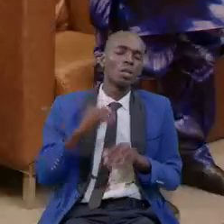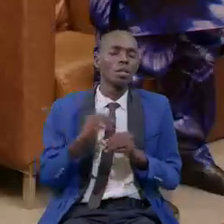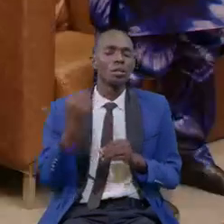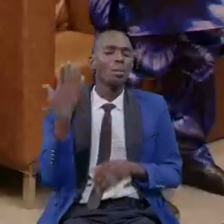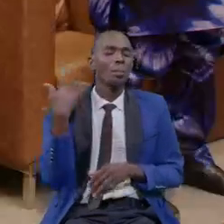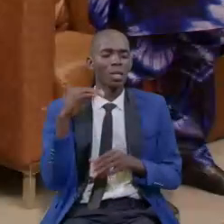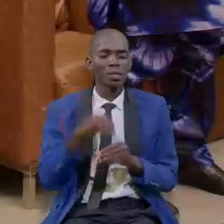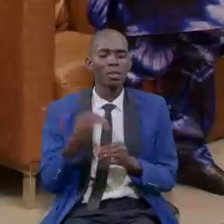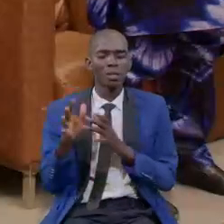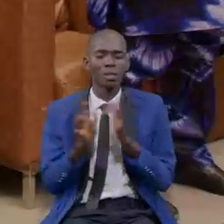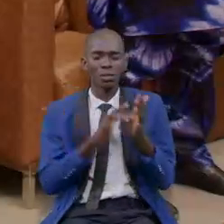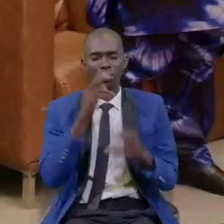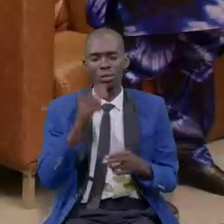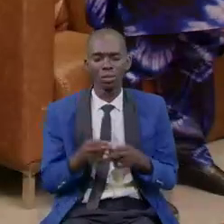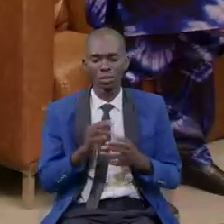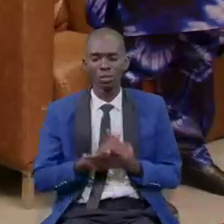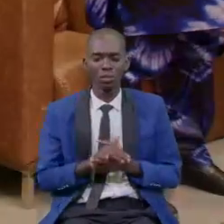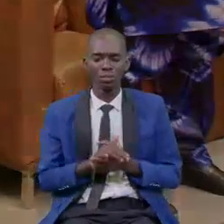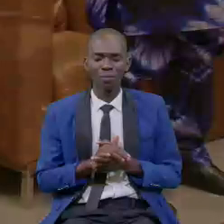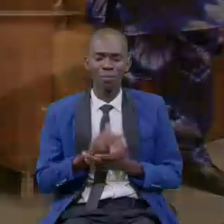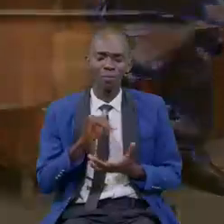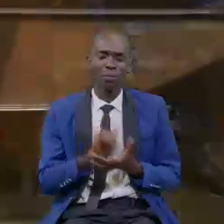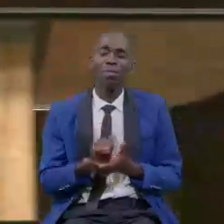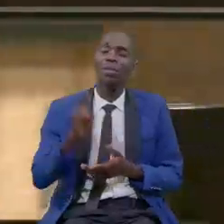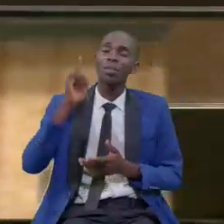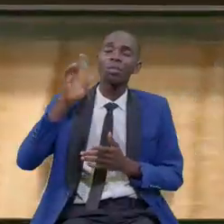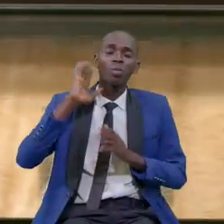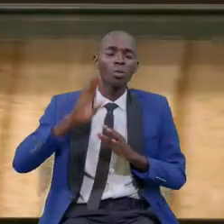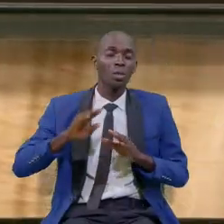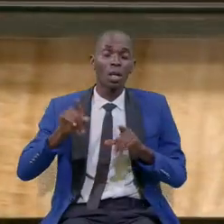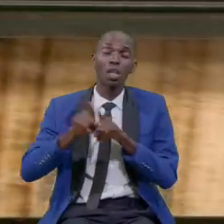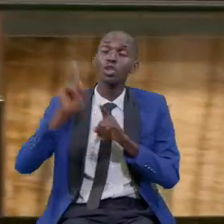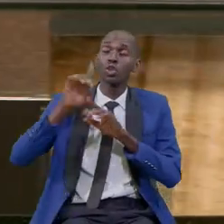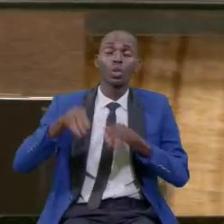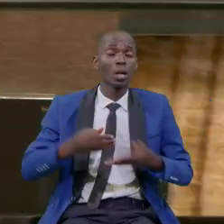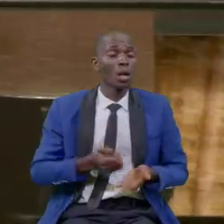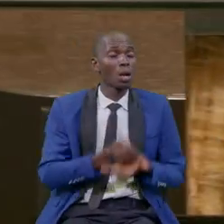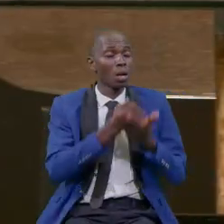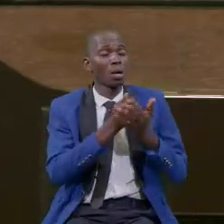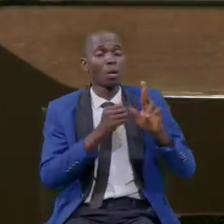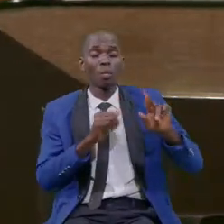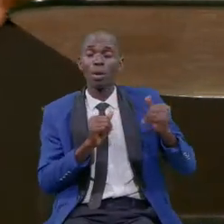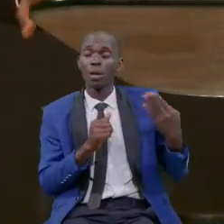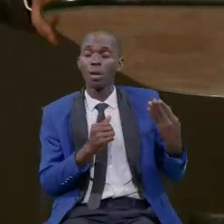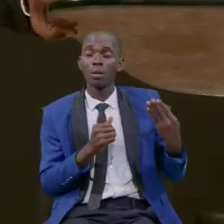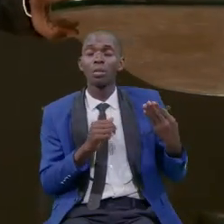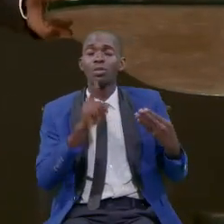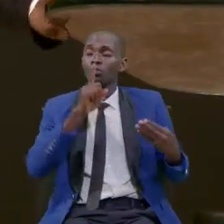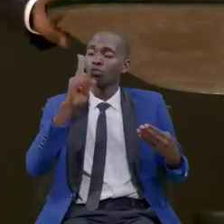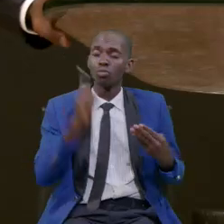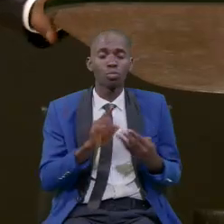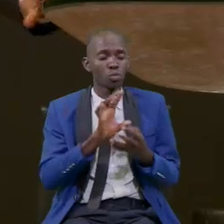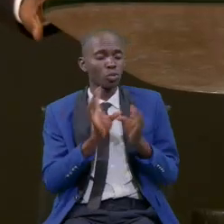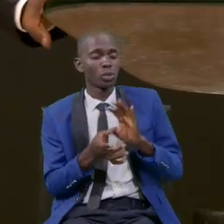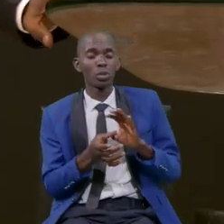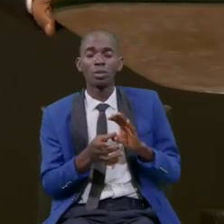Jesus' name. Amen. That you granted Rahab true conversion,